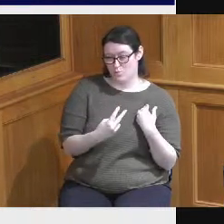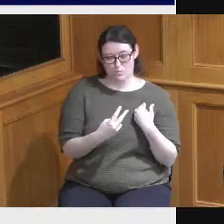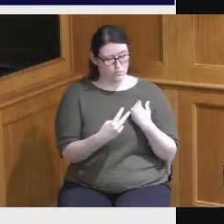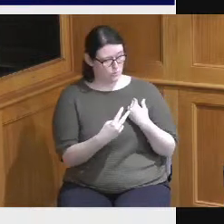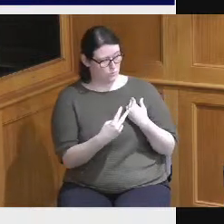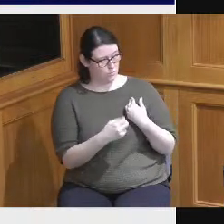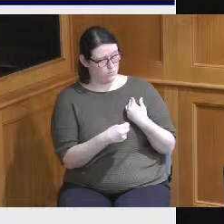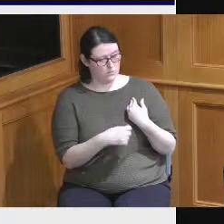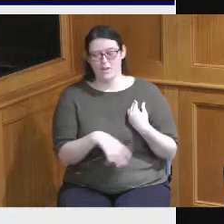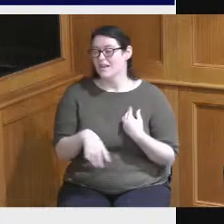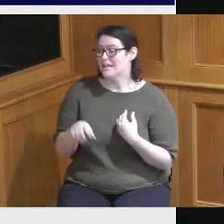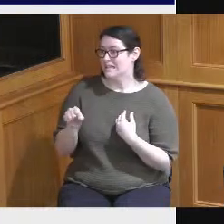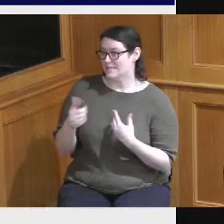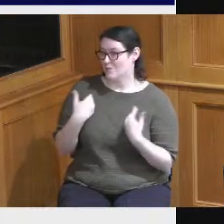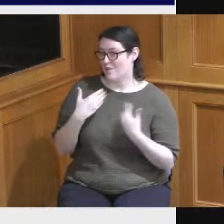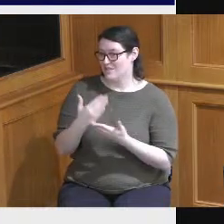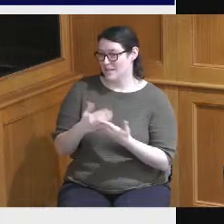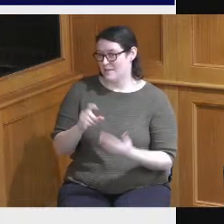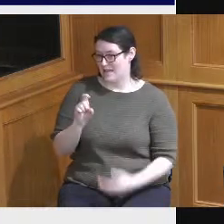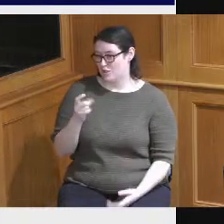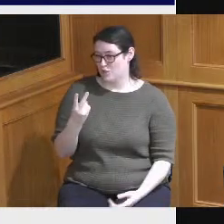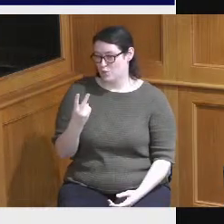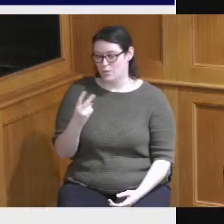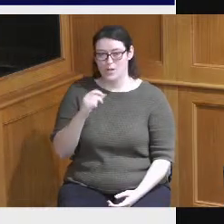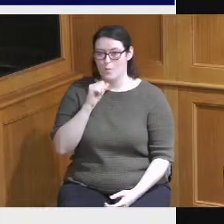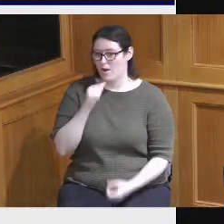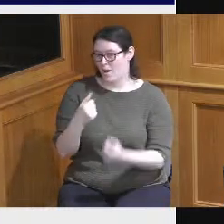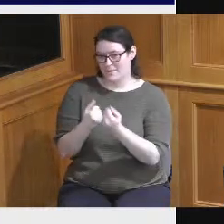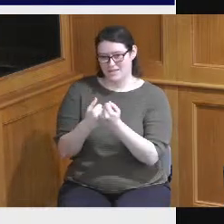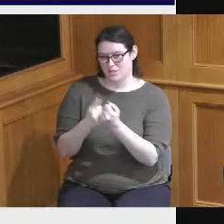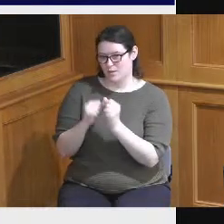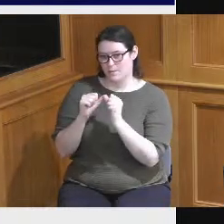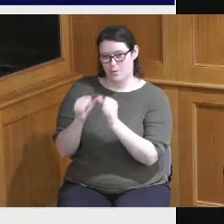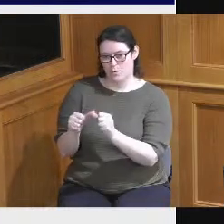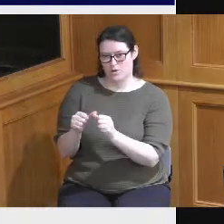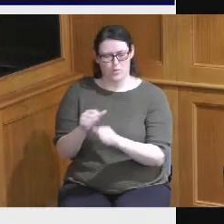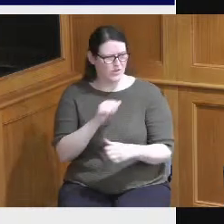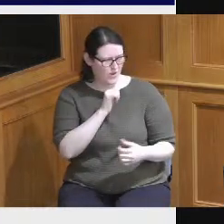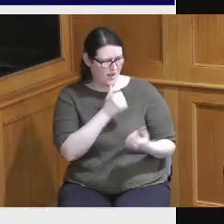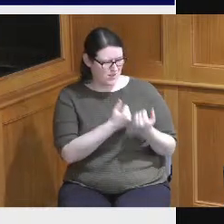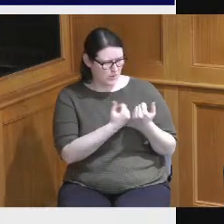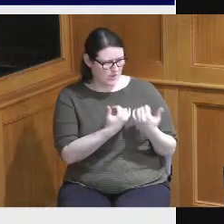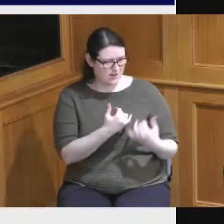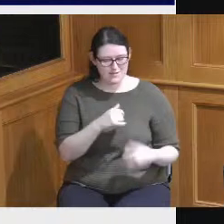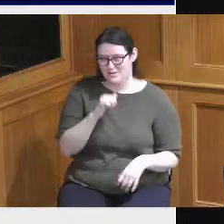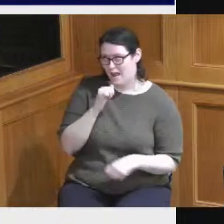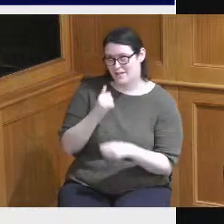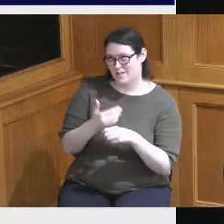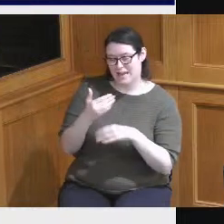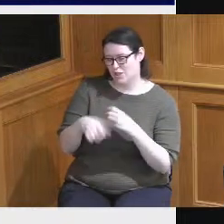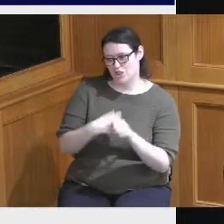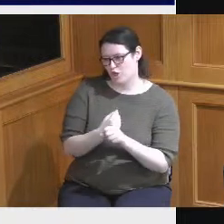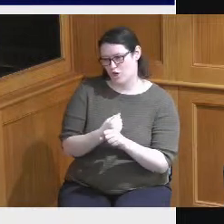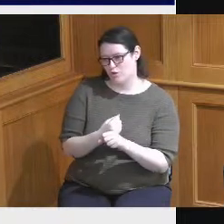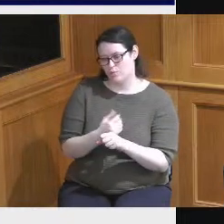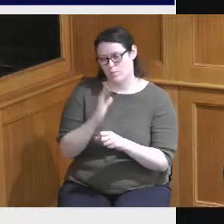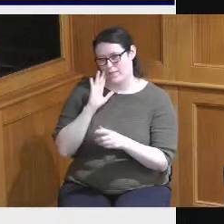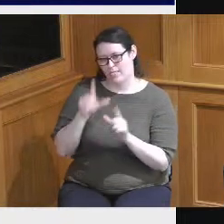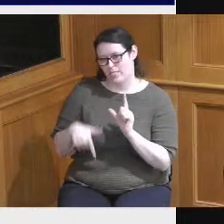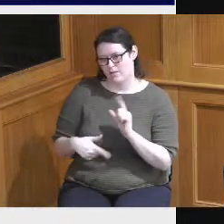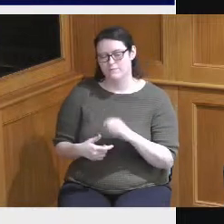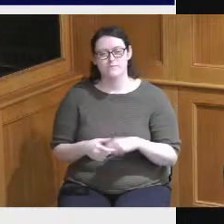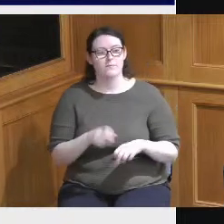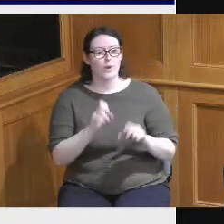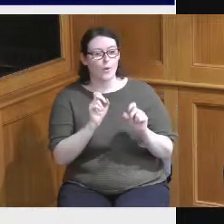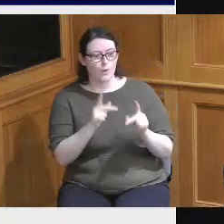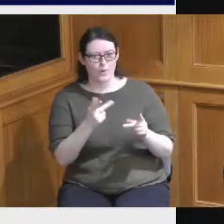some X2s, and those are not going to be supported, or they're not supported now, are they? They won't be within the next year. Yeah, so we've already got stuff